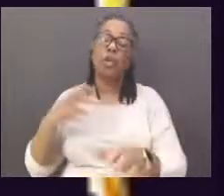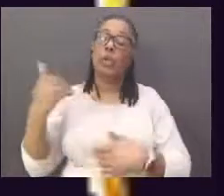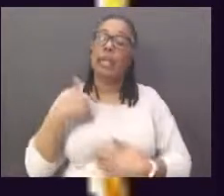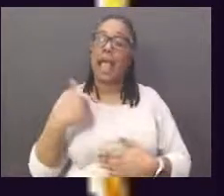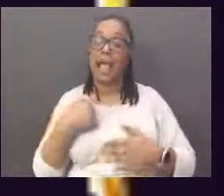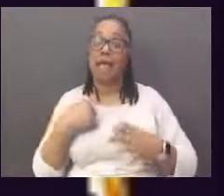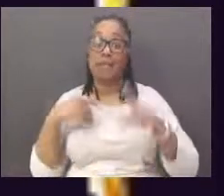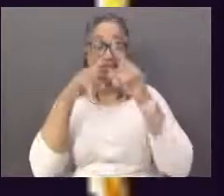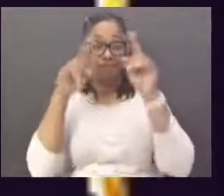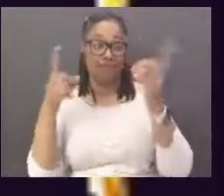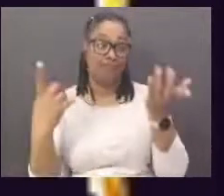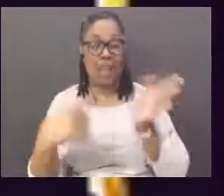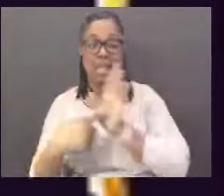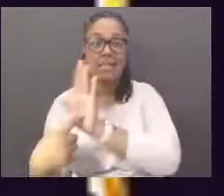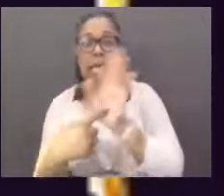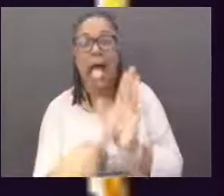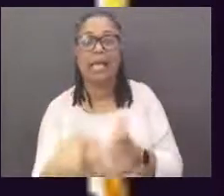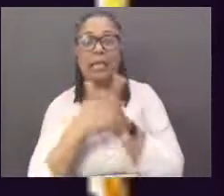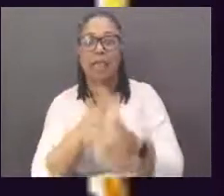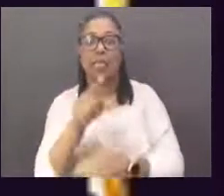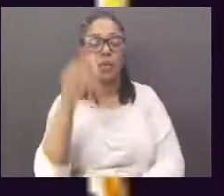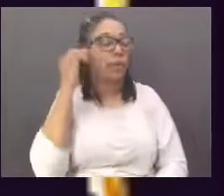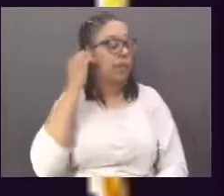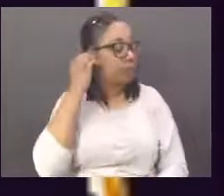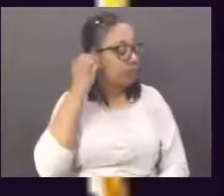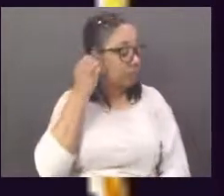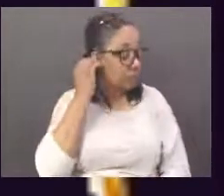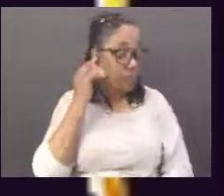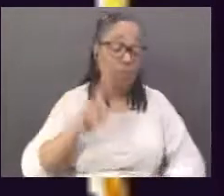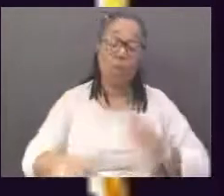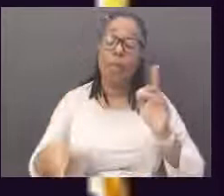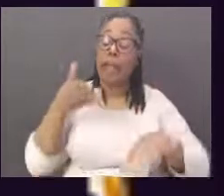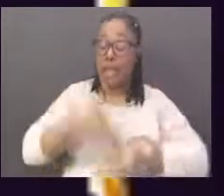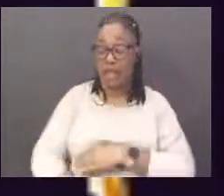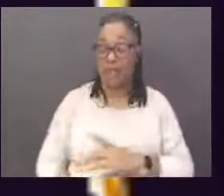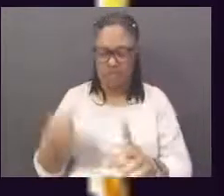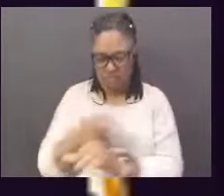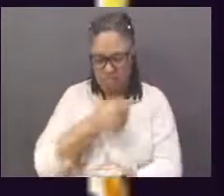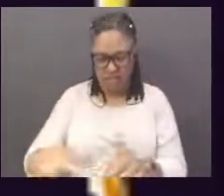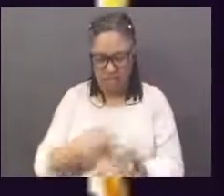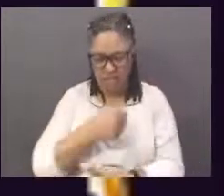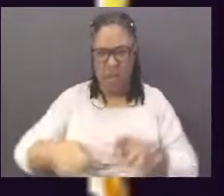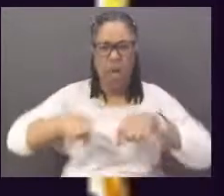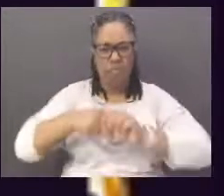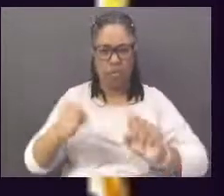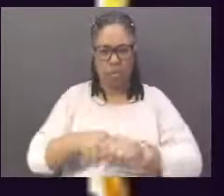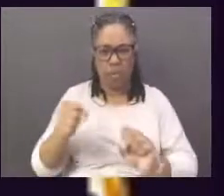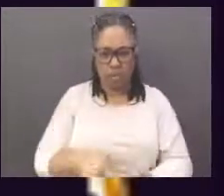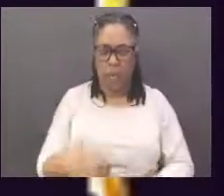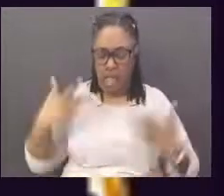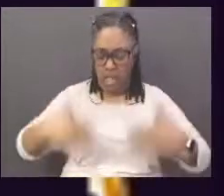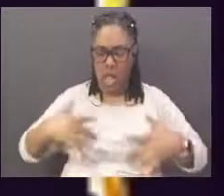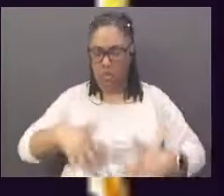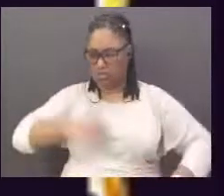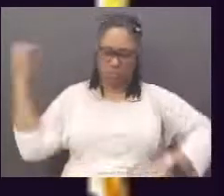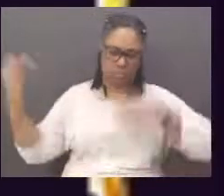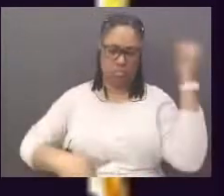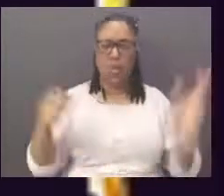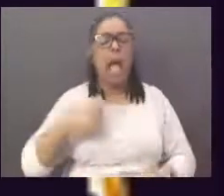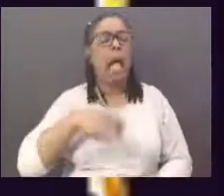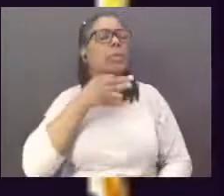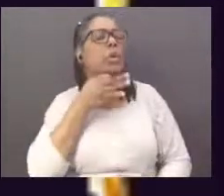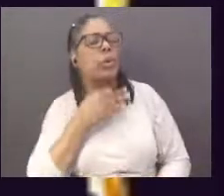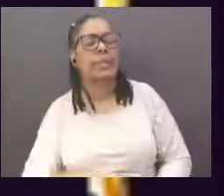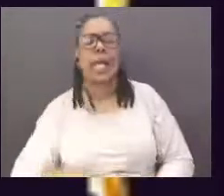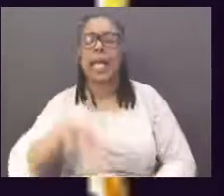it no further. But after being beat down, broken, and stripped of their clothing, I wonder if these seven boys realized that